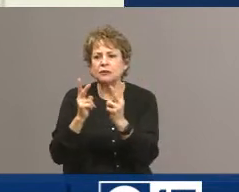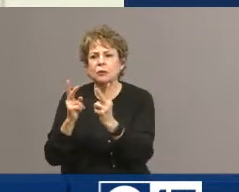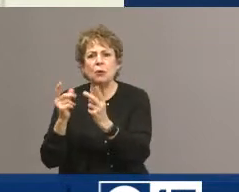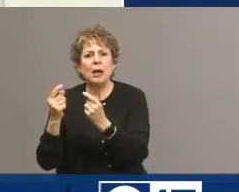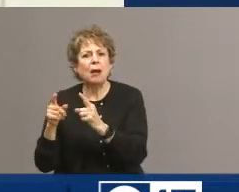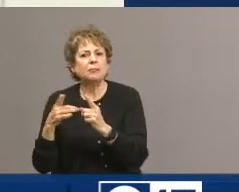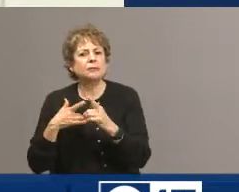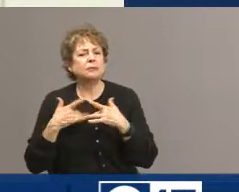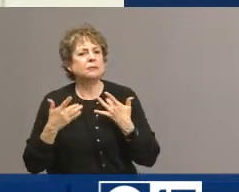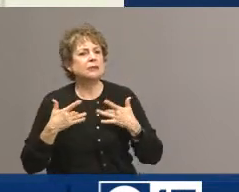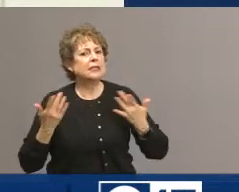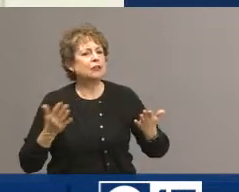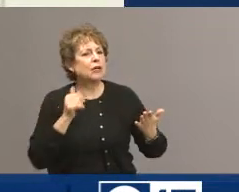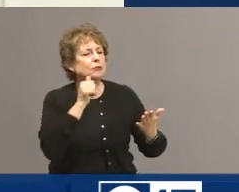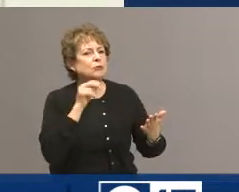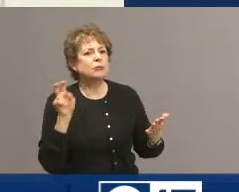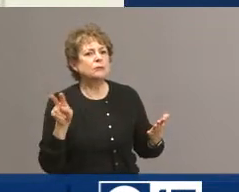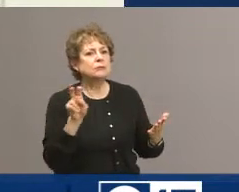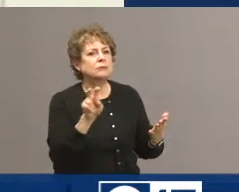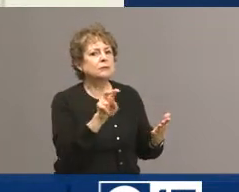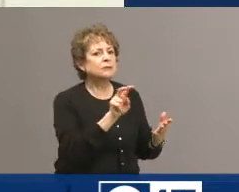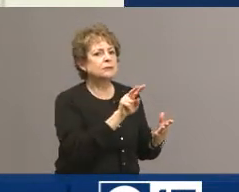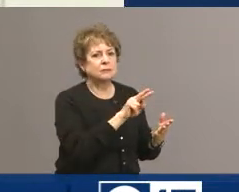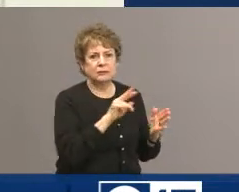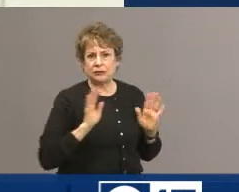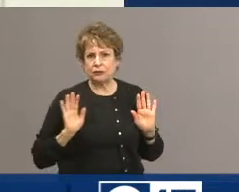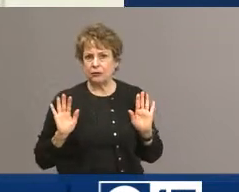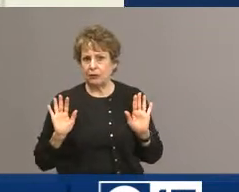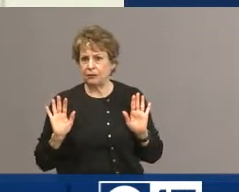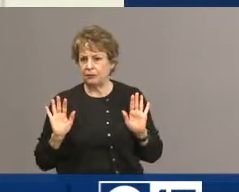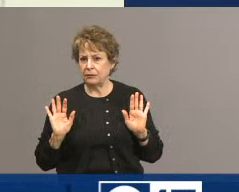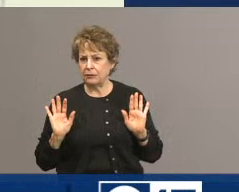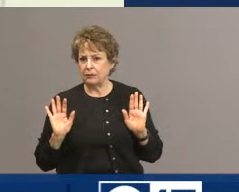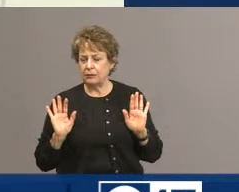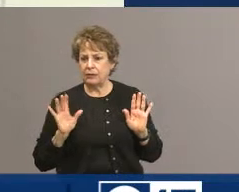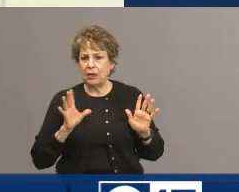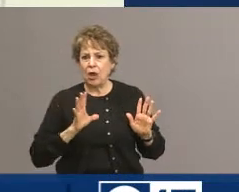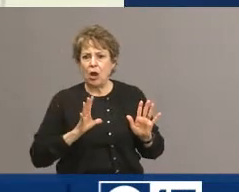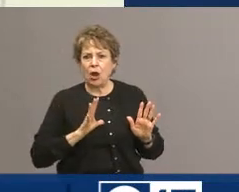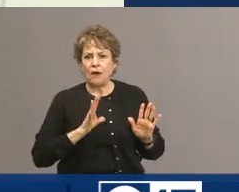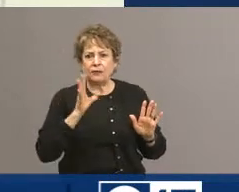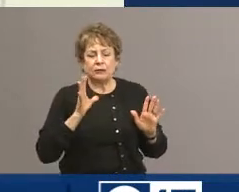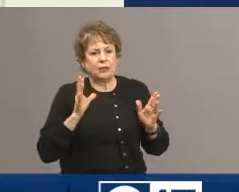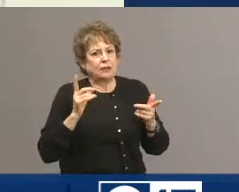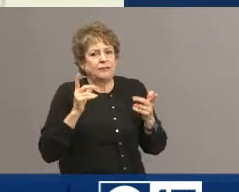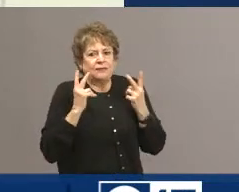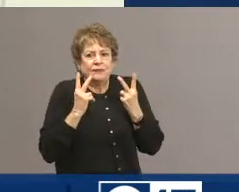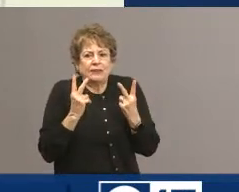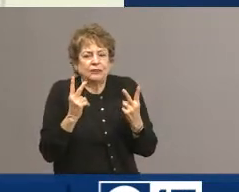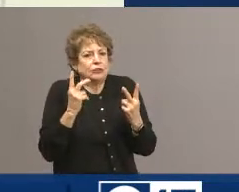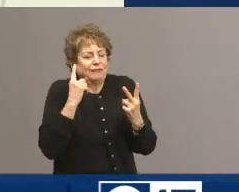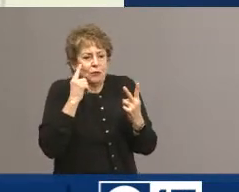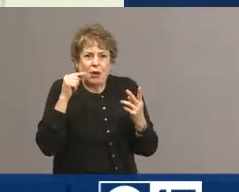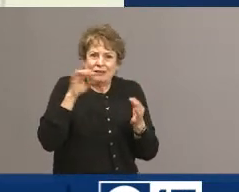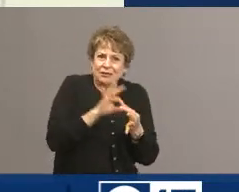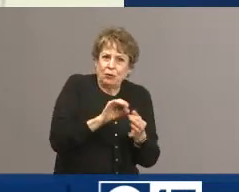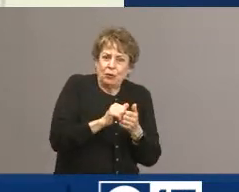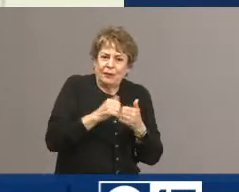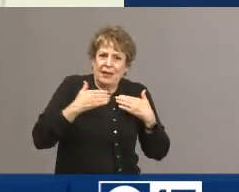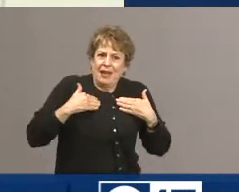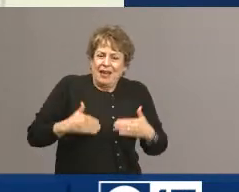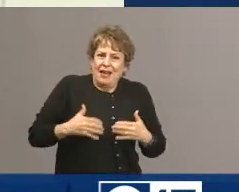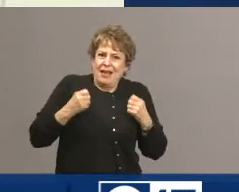official visit, and it's focused on health care and public health in the state of Arizona. And then just one question for Dr.